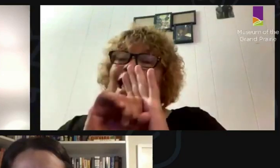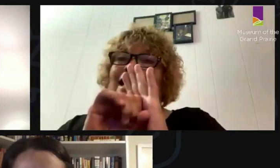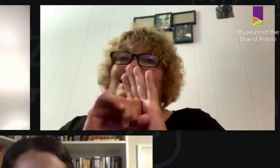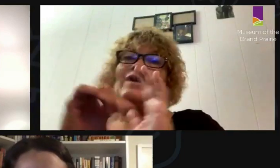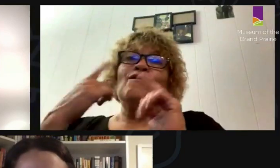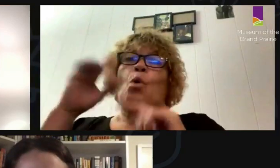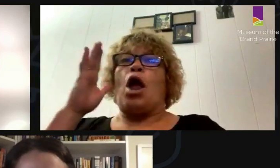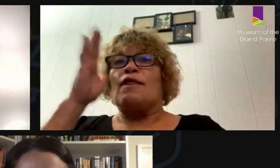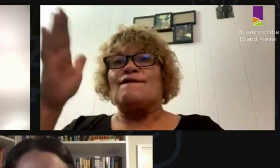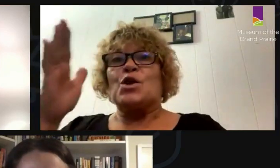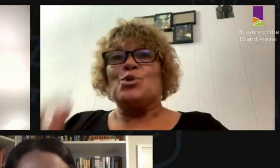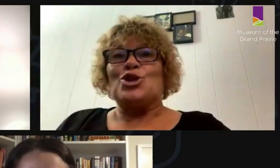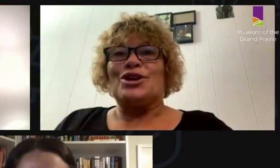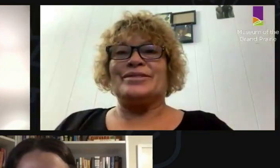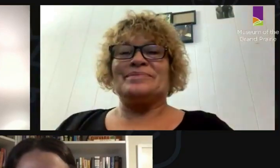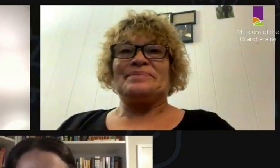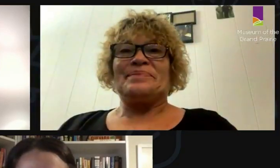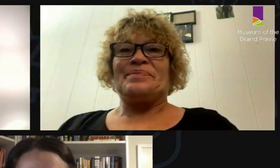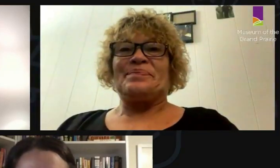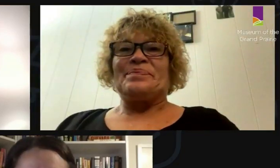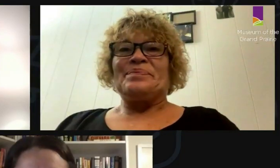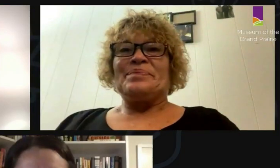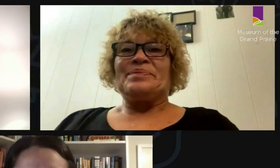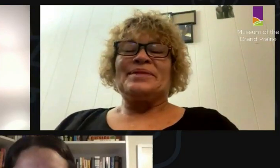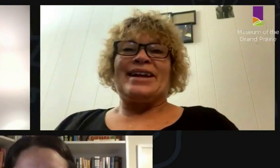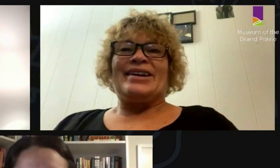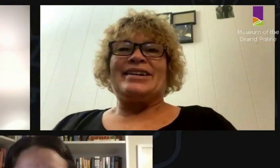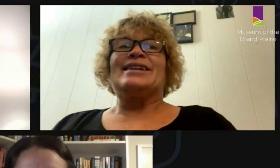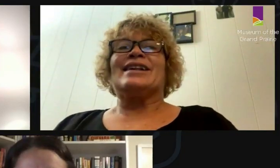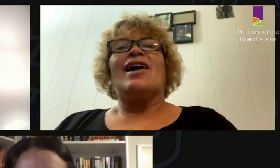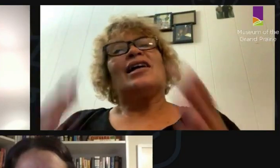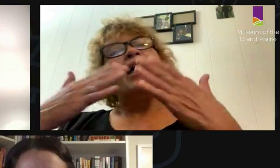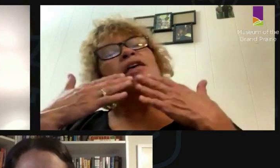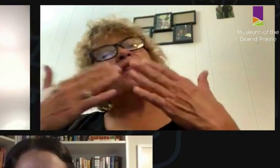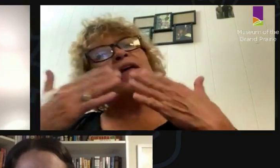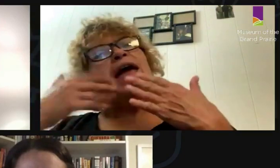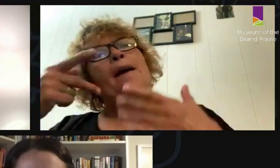future. Cool. Thanks for that, Natalie.